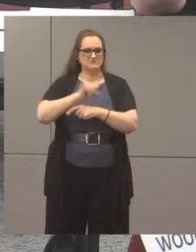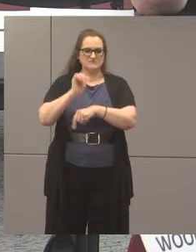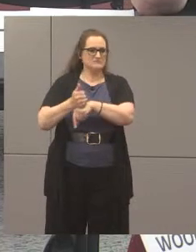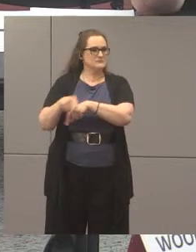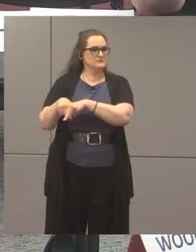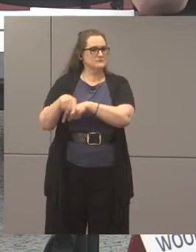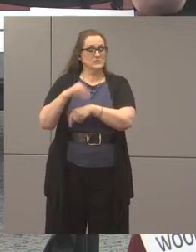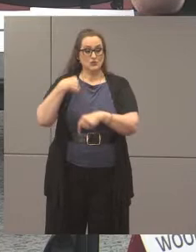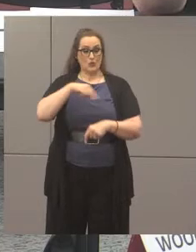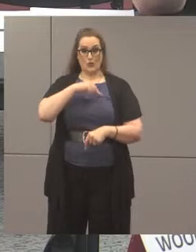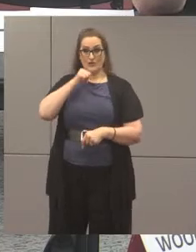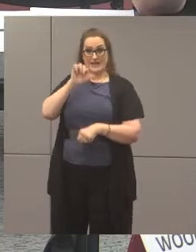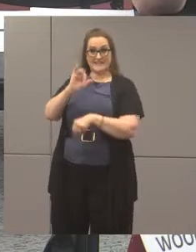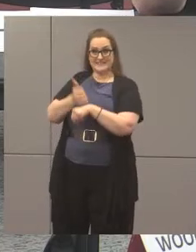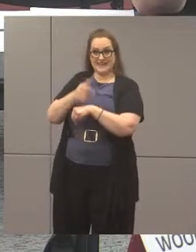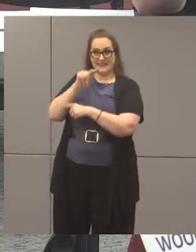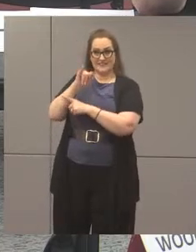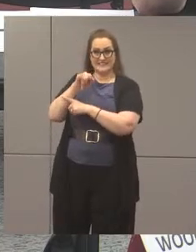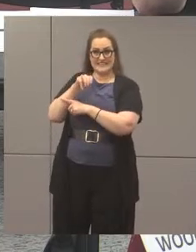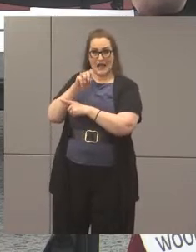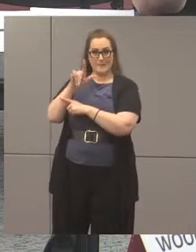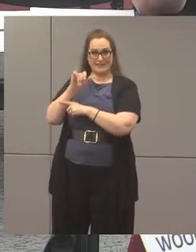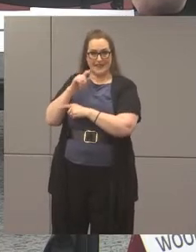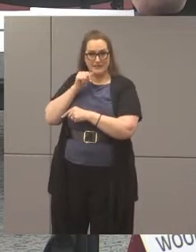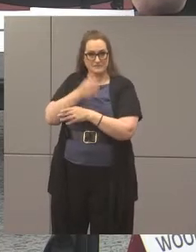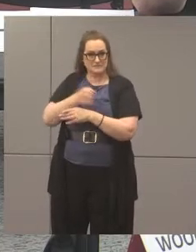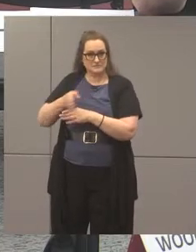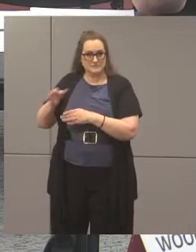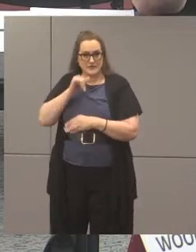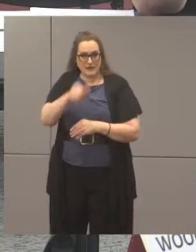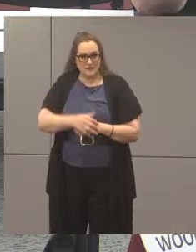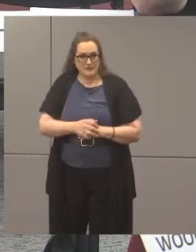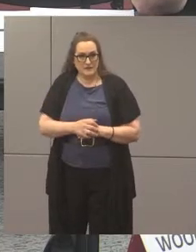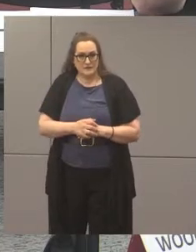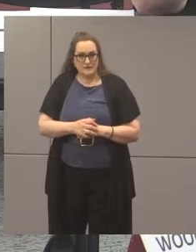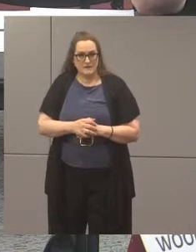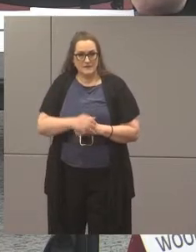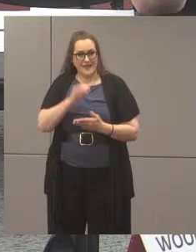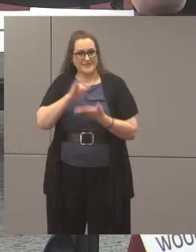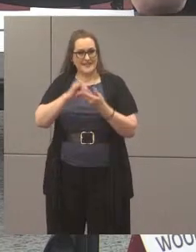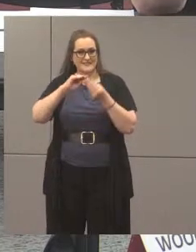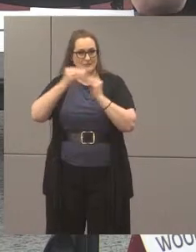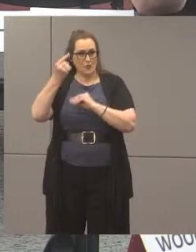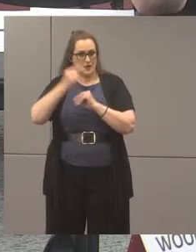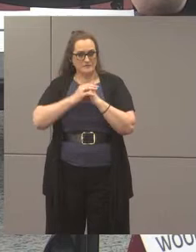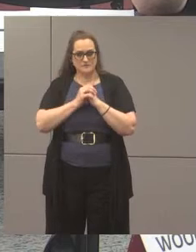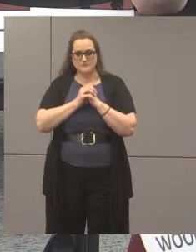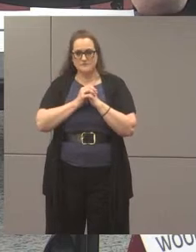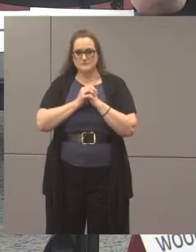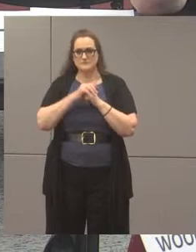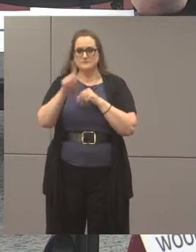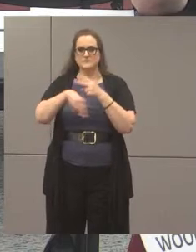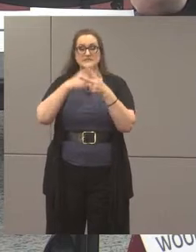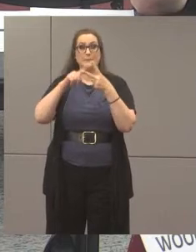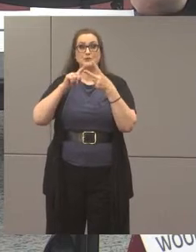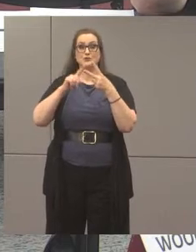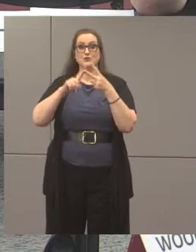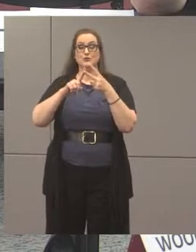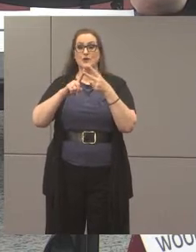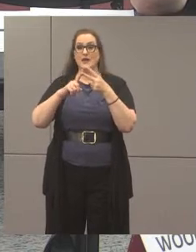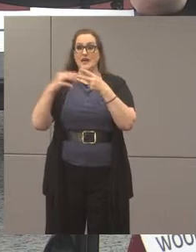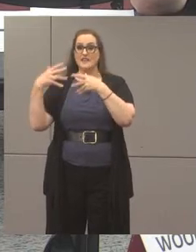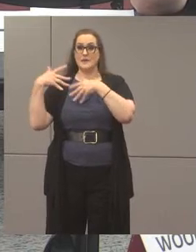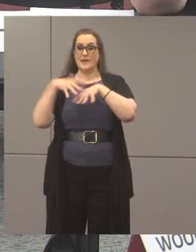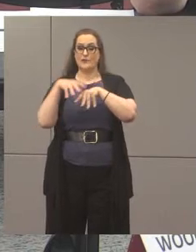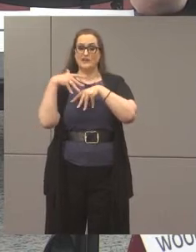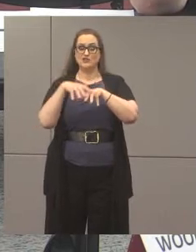setting the timeline here, right? So that's number one. Number two, the migration issue,